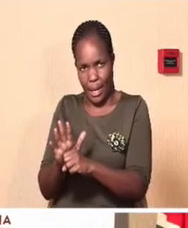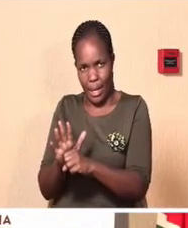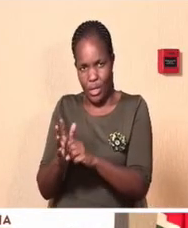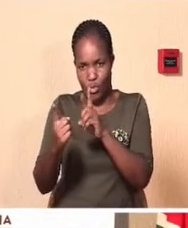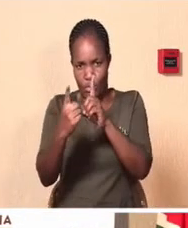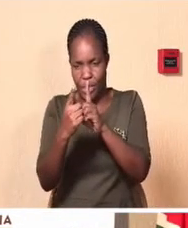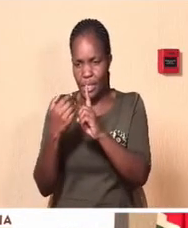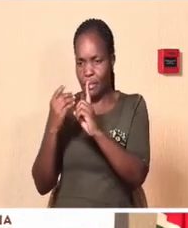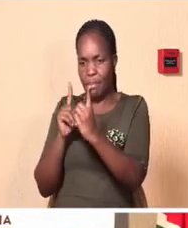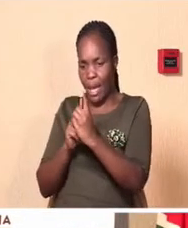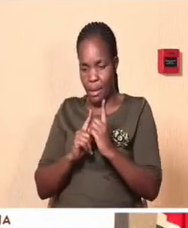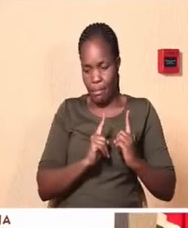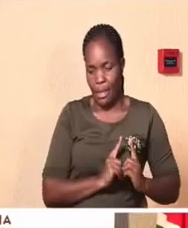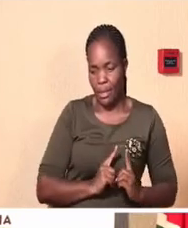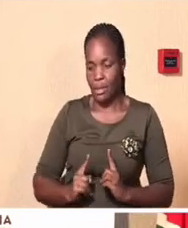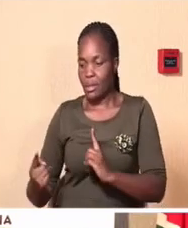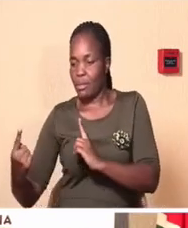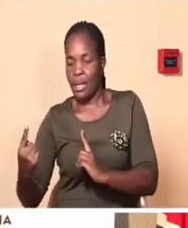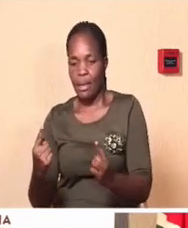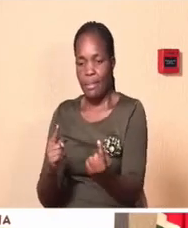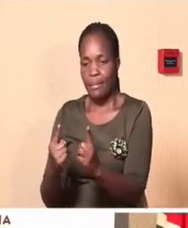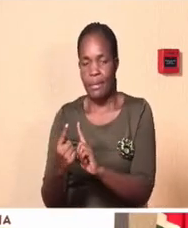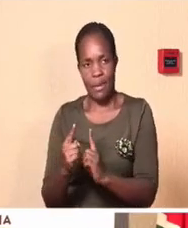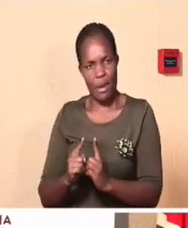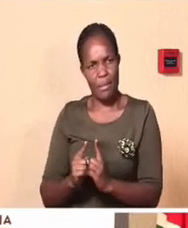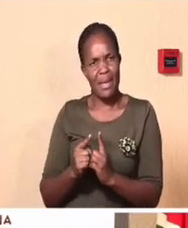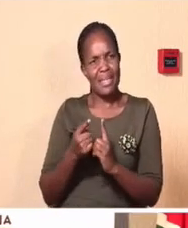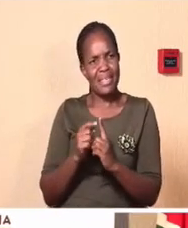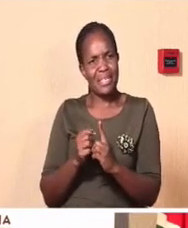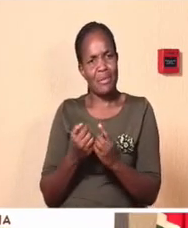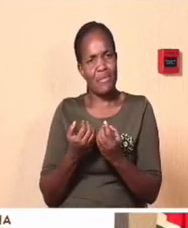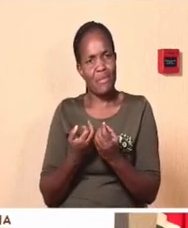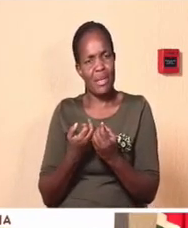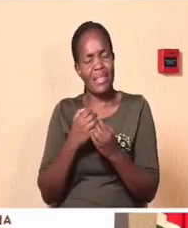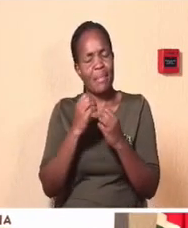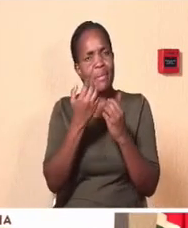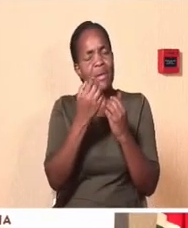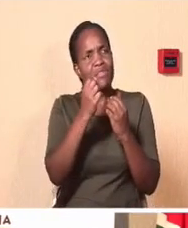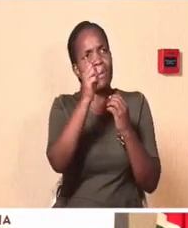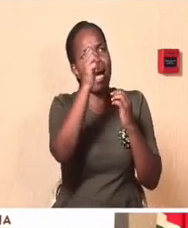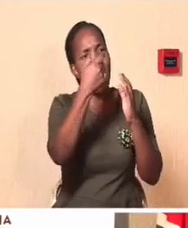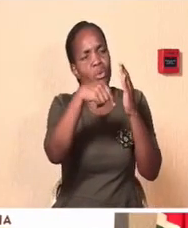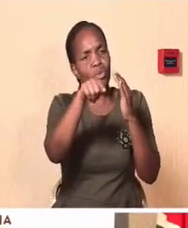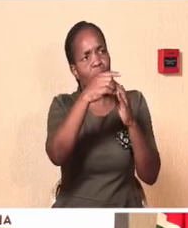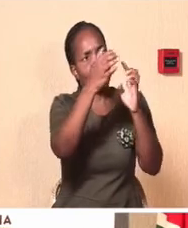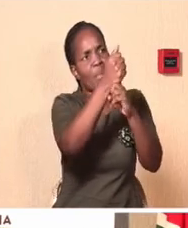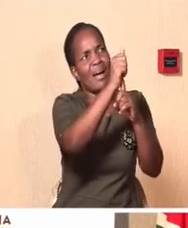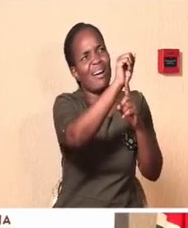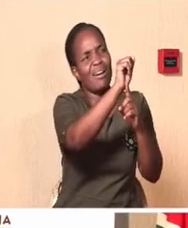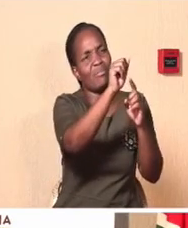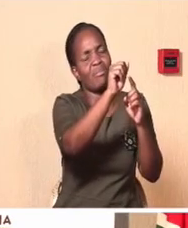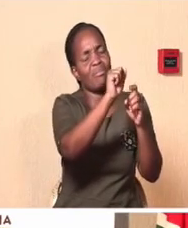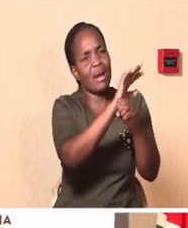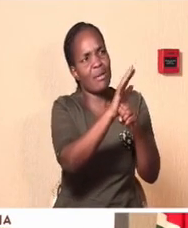the virus from someone who was outside, or they themselves got it from outside and brought it into the country? Now, the people they were in contact with, how